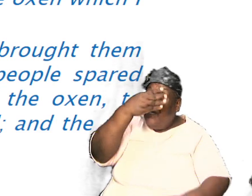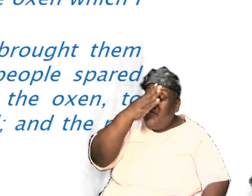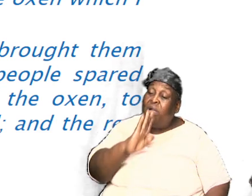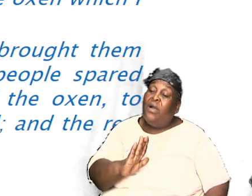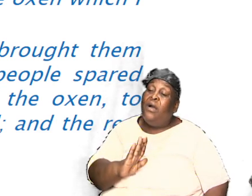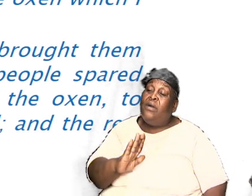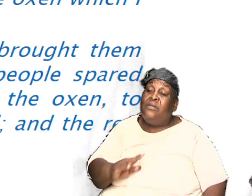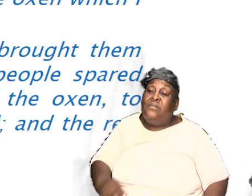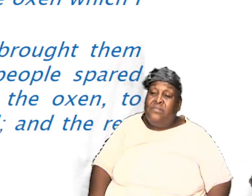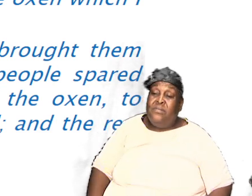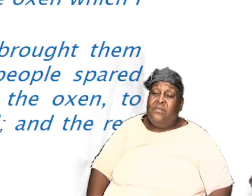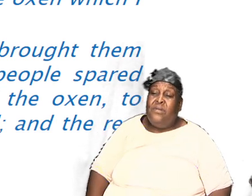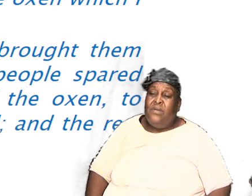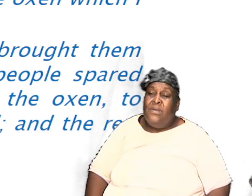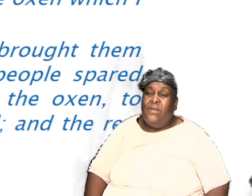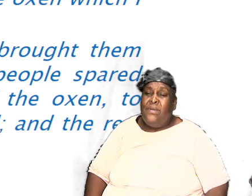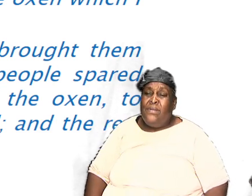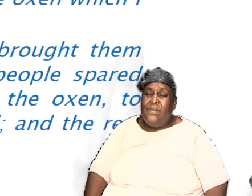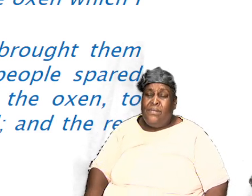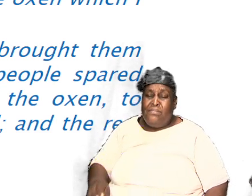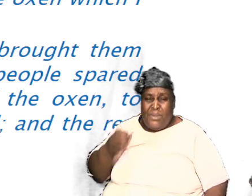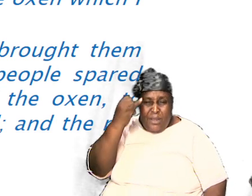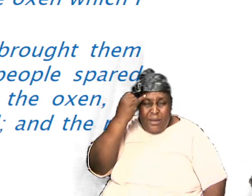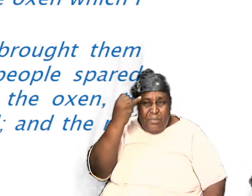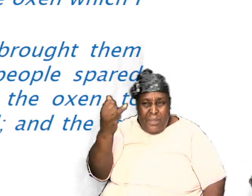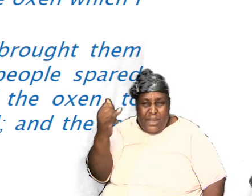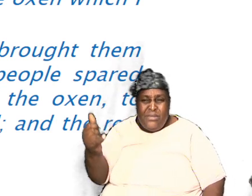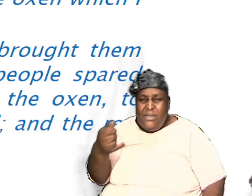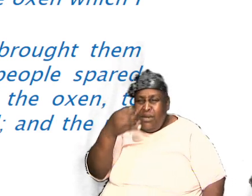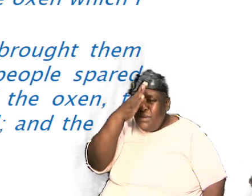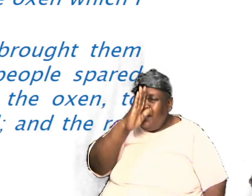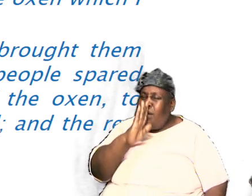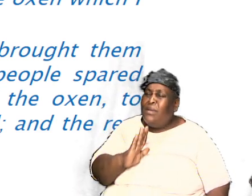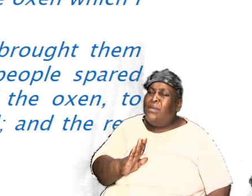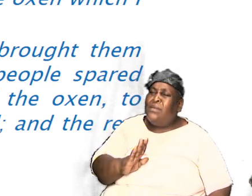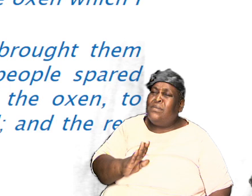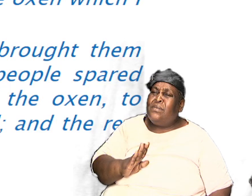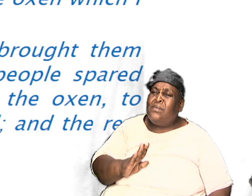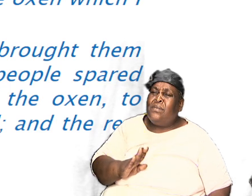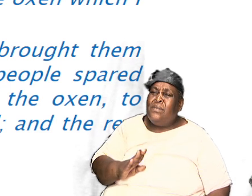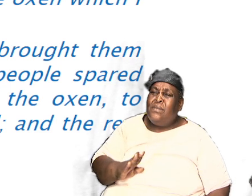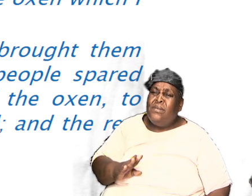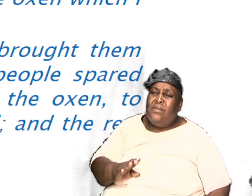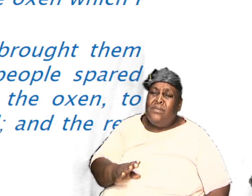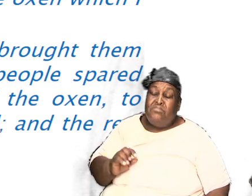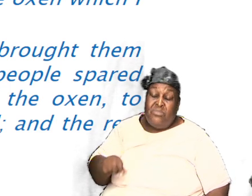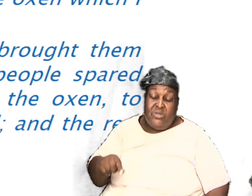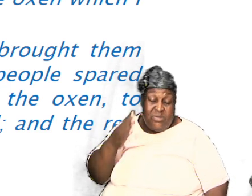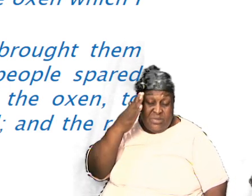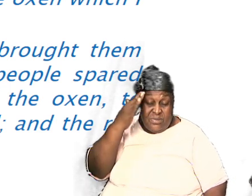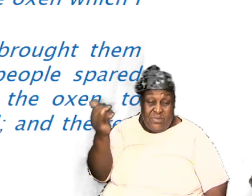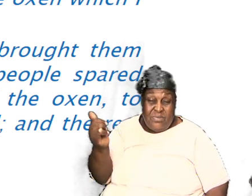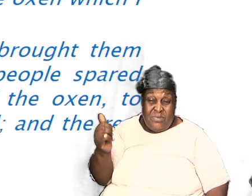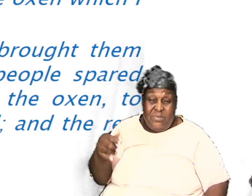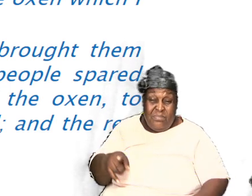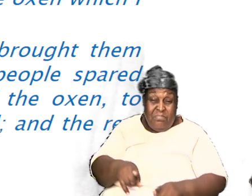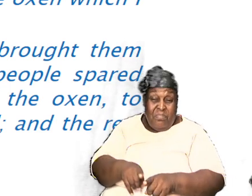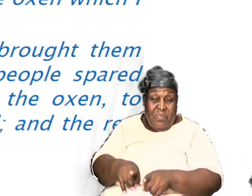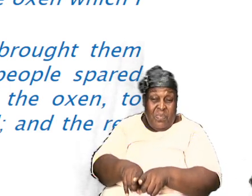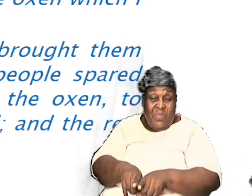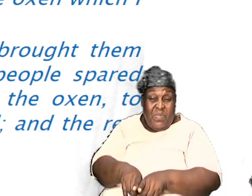of the Lord. You can imagine. God, look here now, this is why we put our